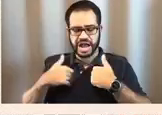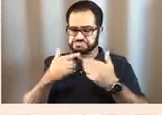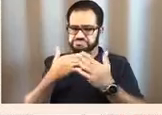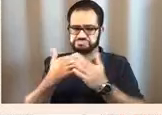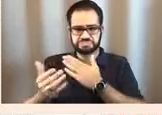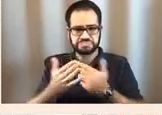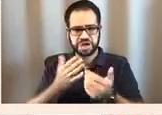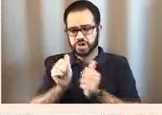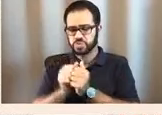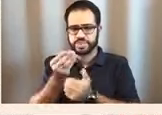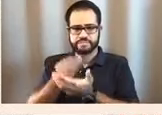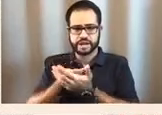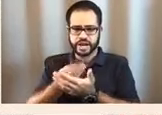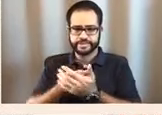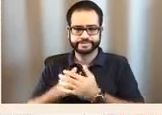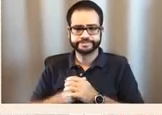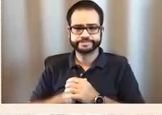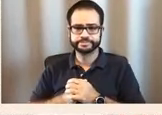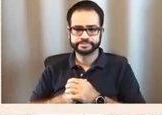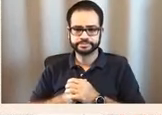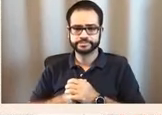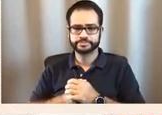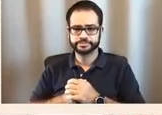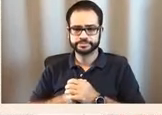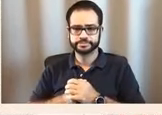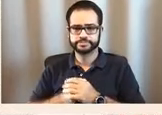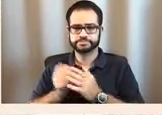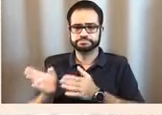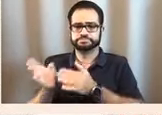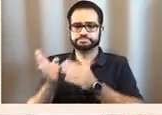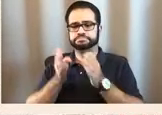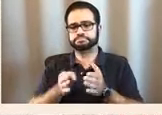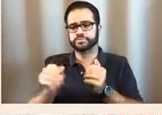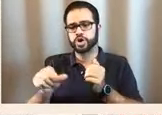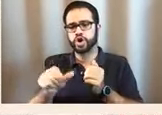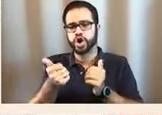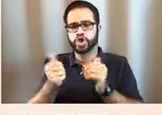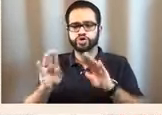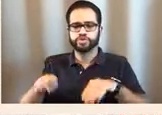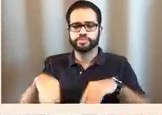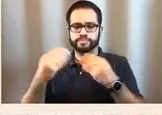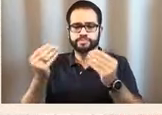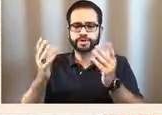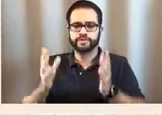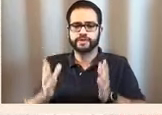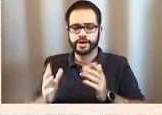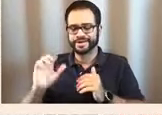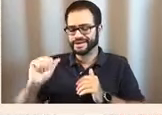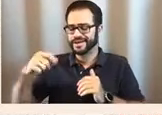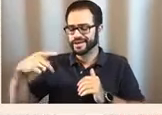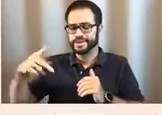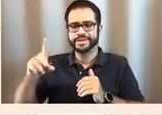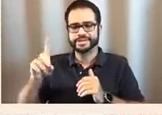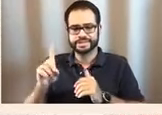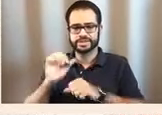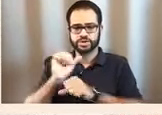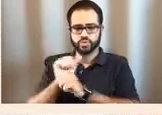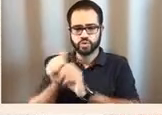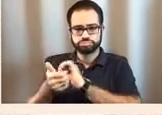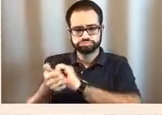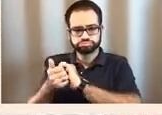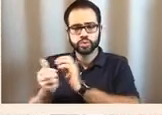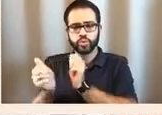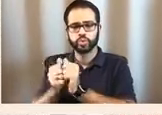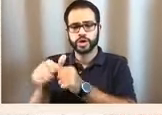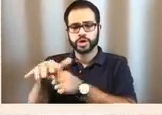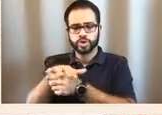source. Next is other providers. APD works with local communities and private